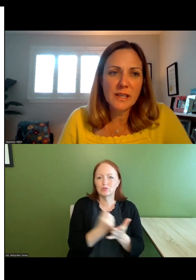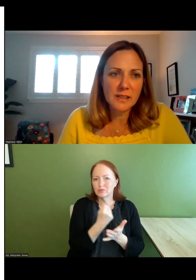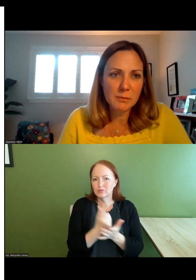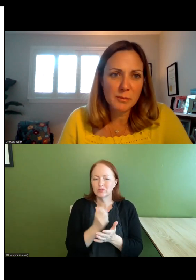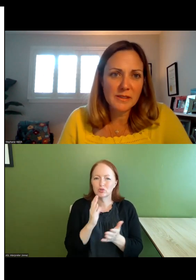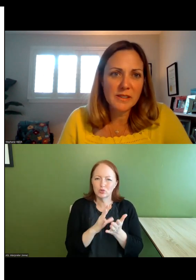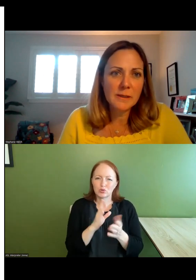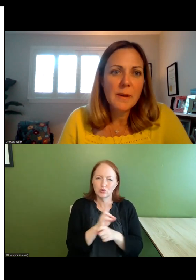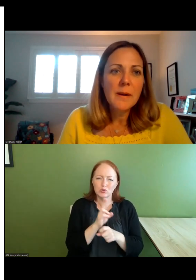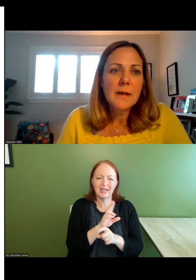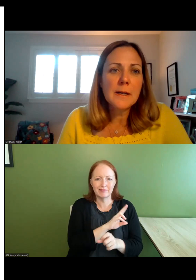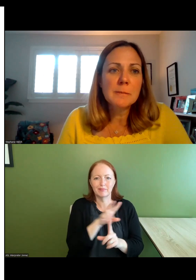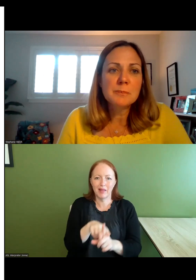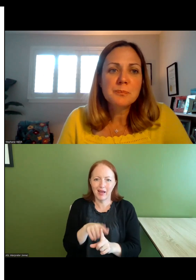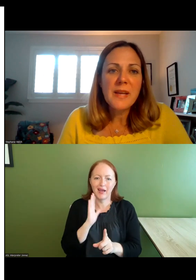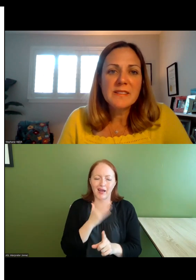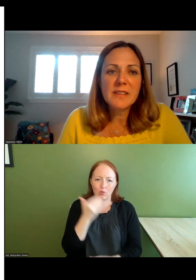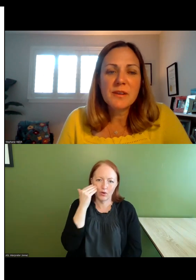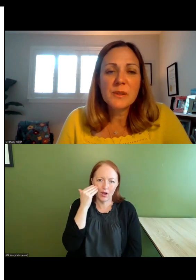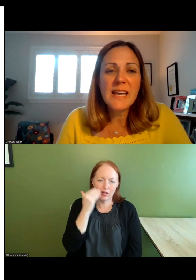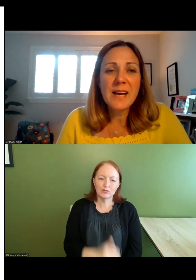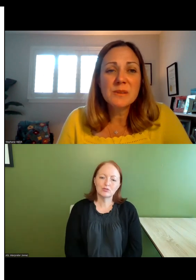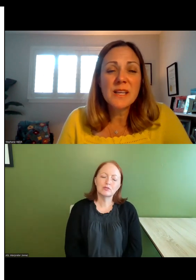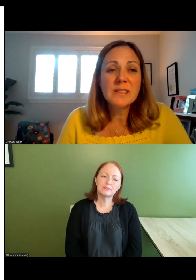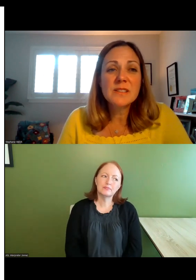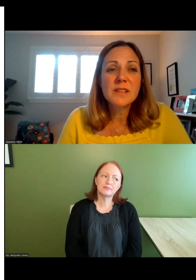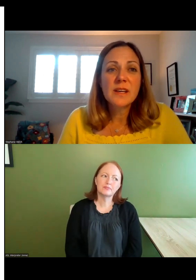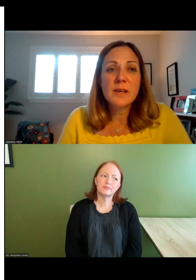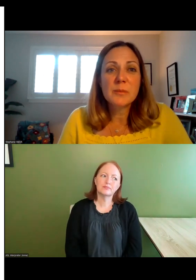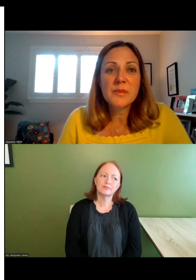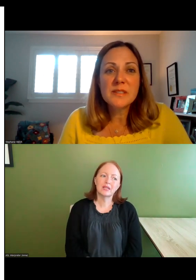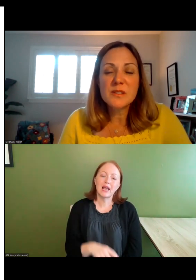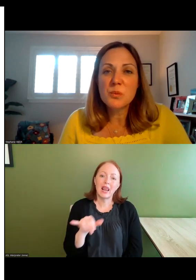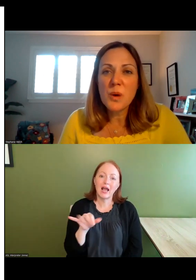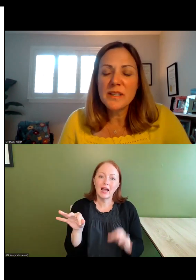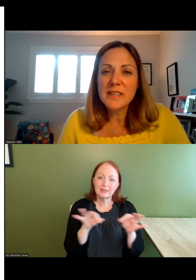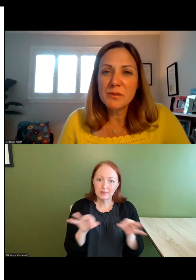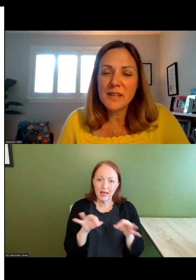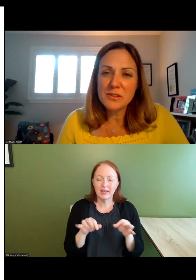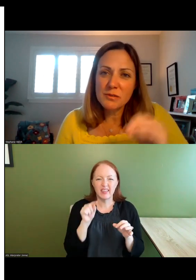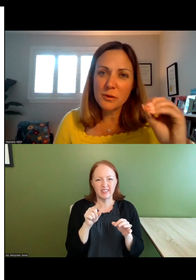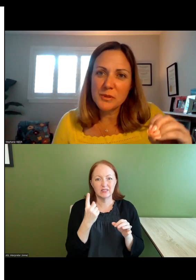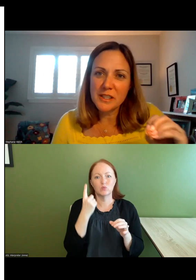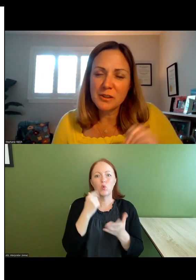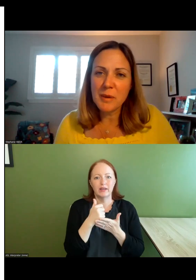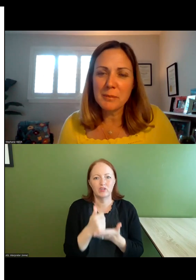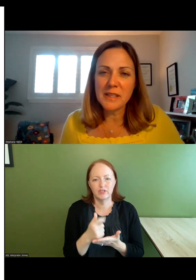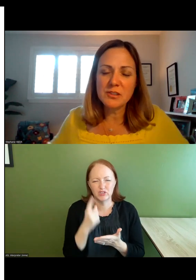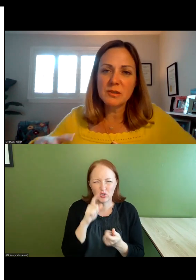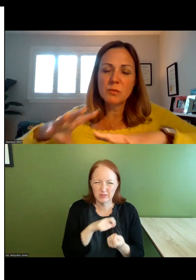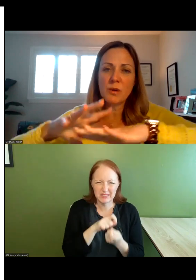knowledge and implement it. As I've really outlined, this is one intervention for a